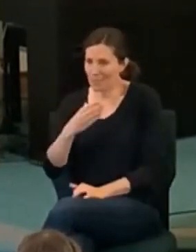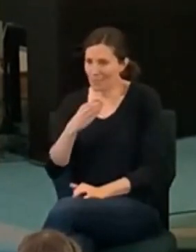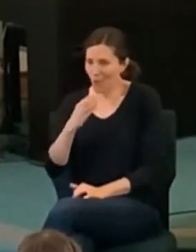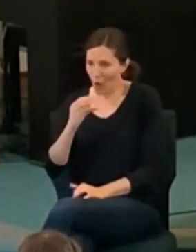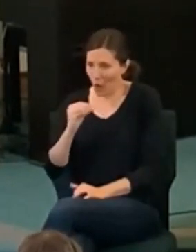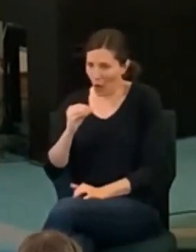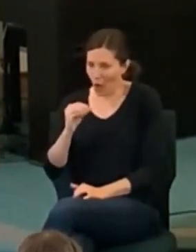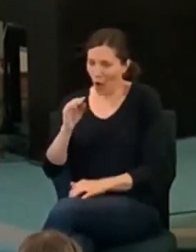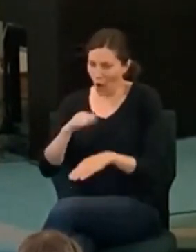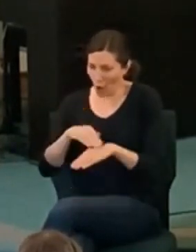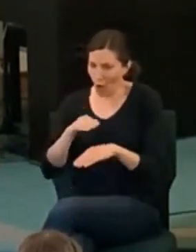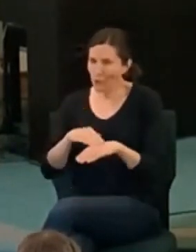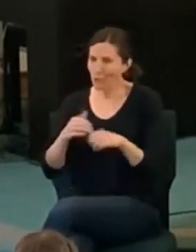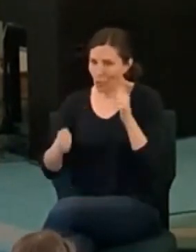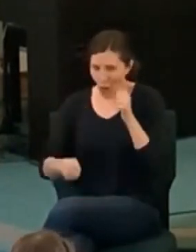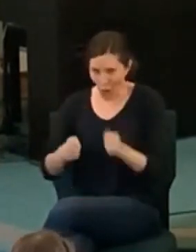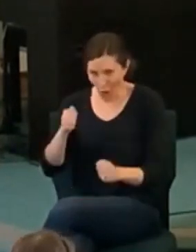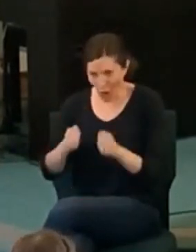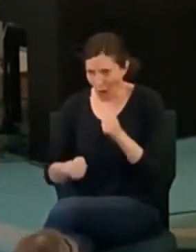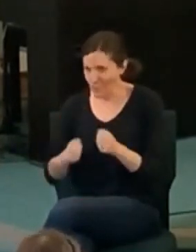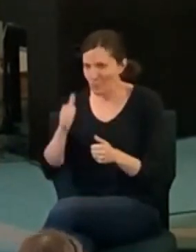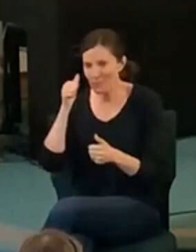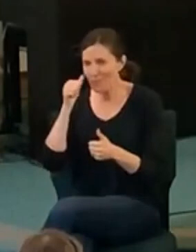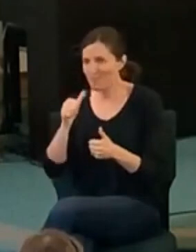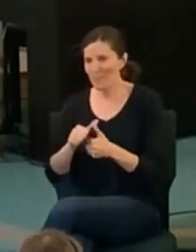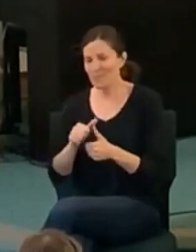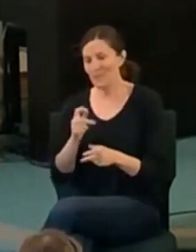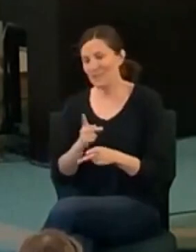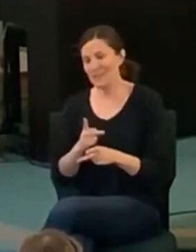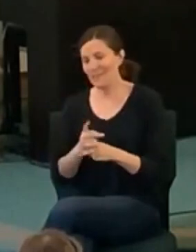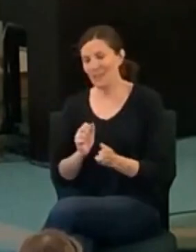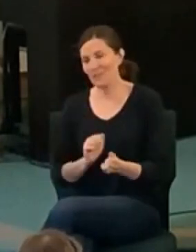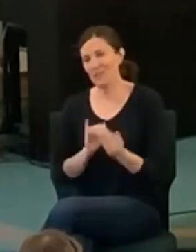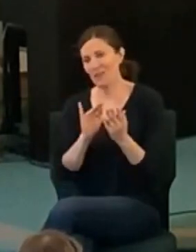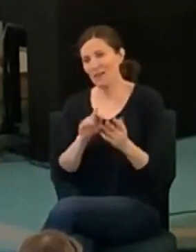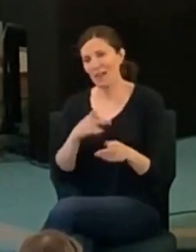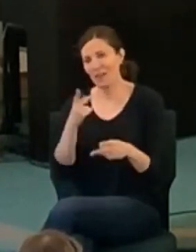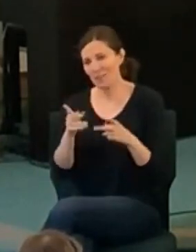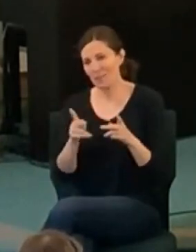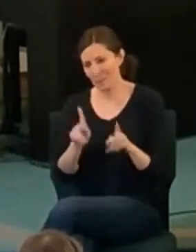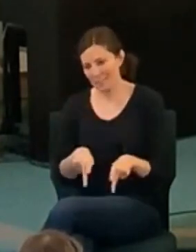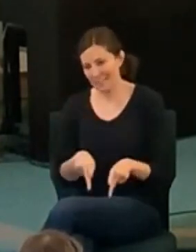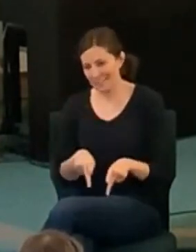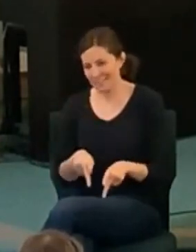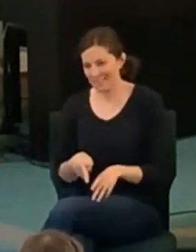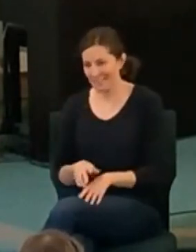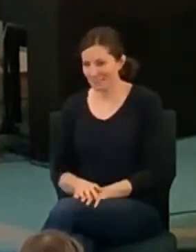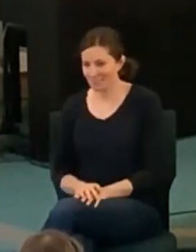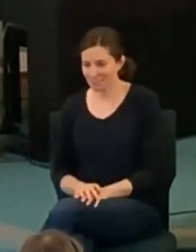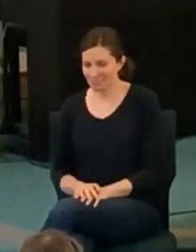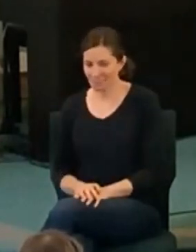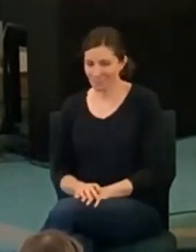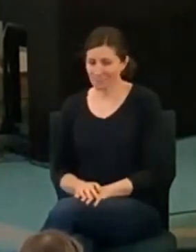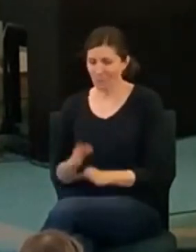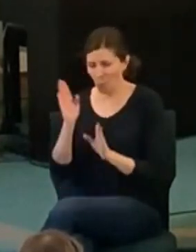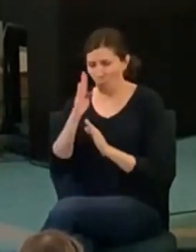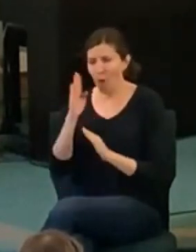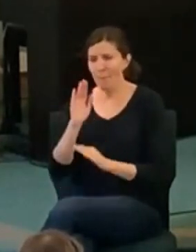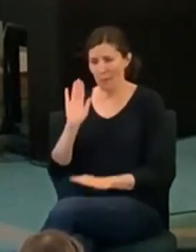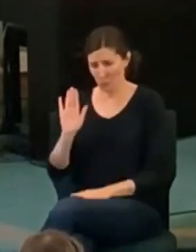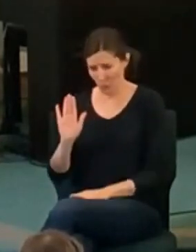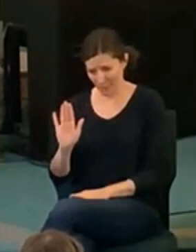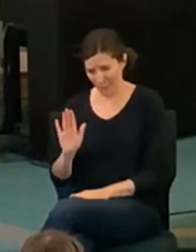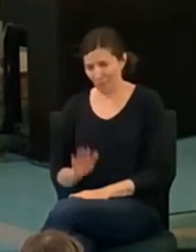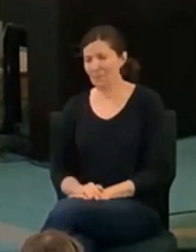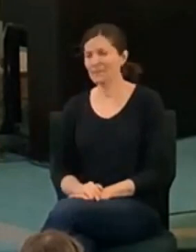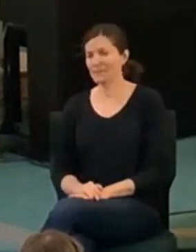was years ago, it's always been that reminder. You got your own stuff you got to keep an eye on. Don't worry about anybody else, even if it's simple as